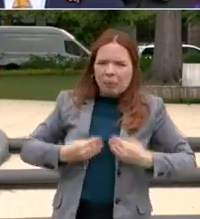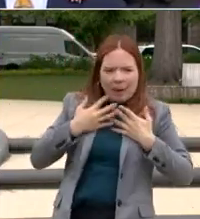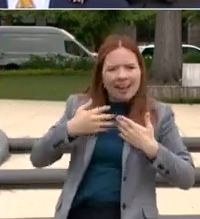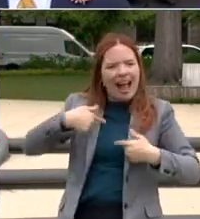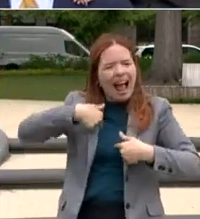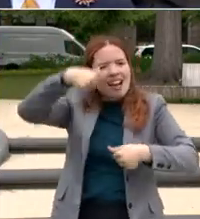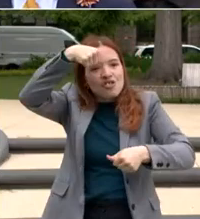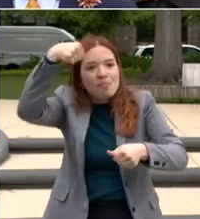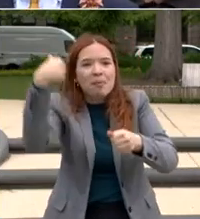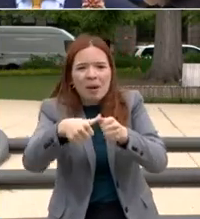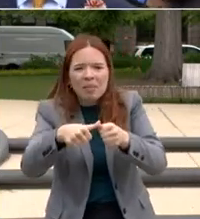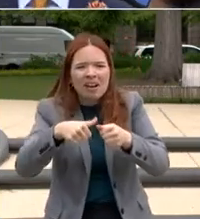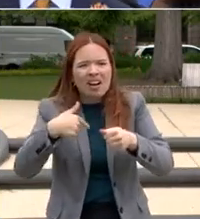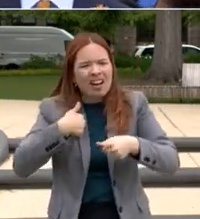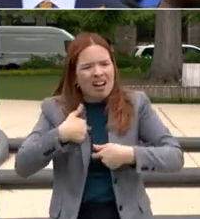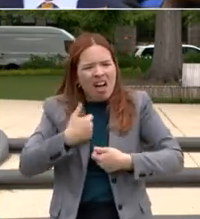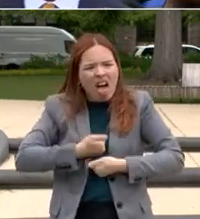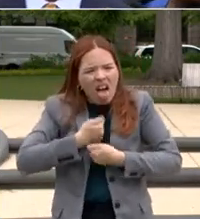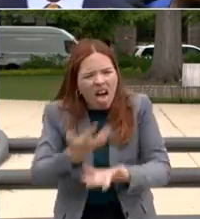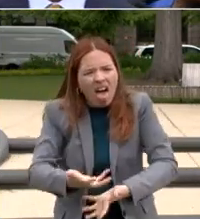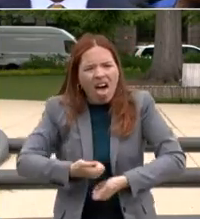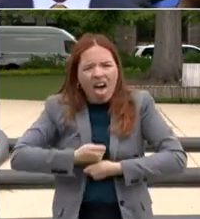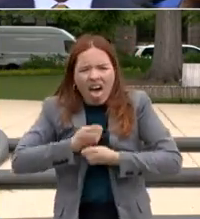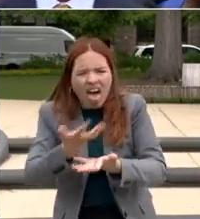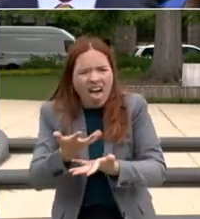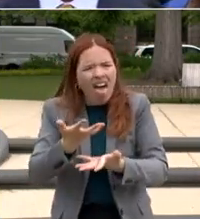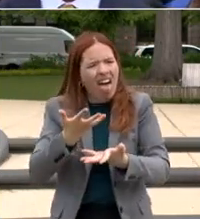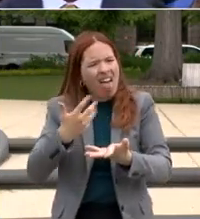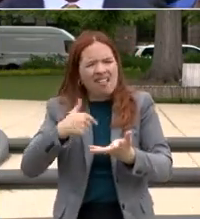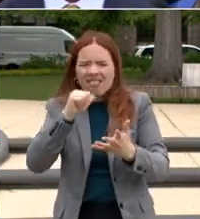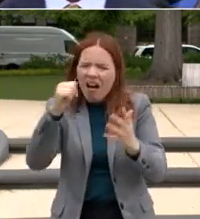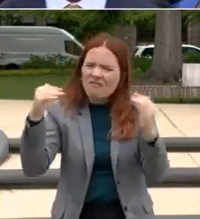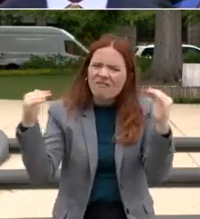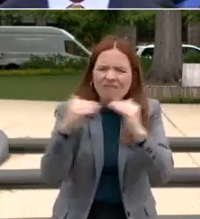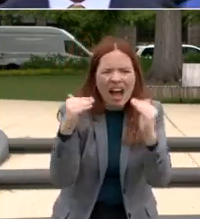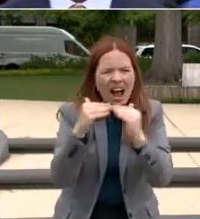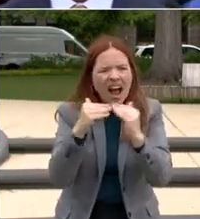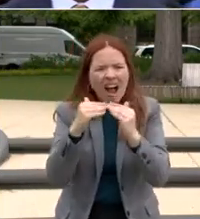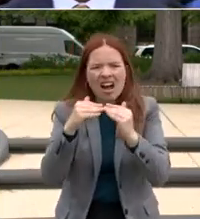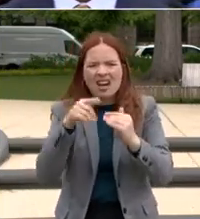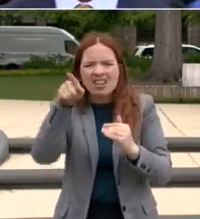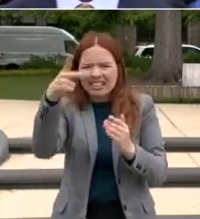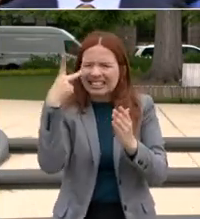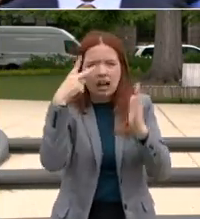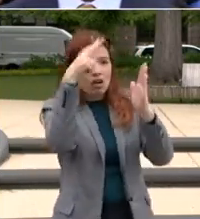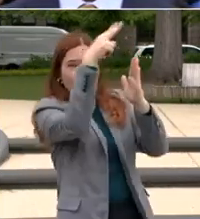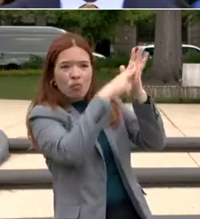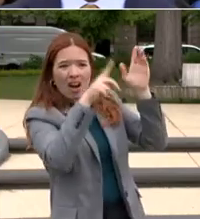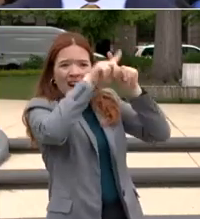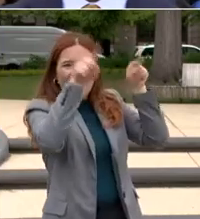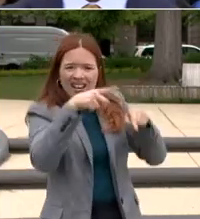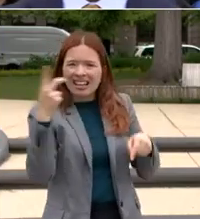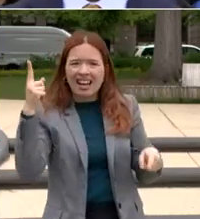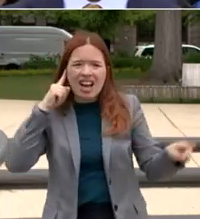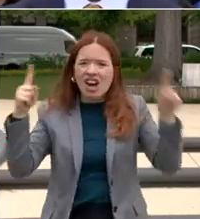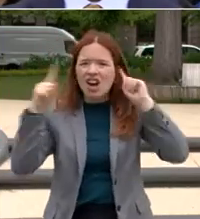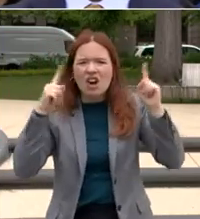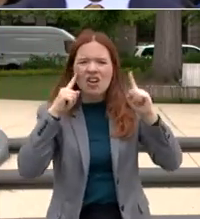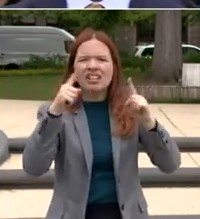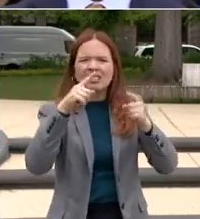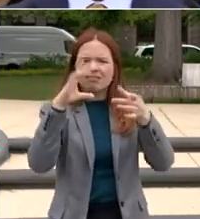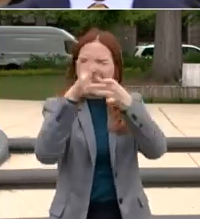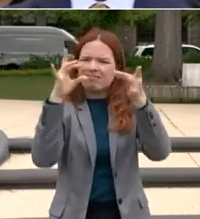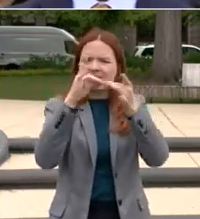cries, the feeling of unfairness. I read the signs. I listened to the speeches. But more importantly,